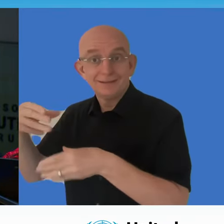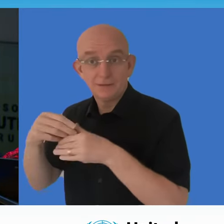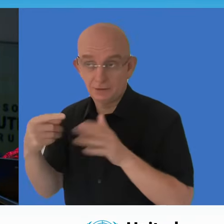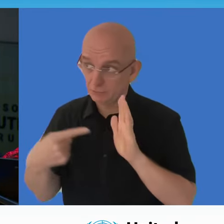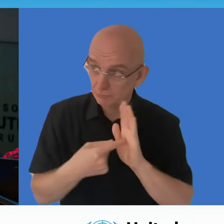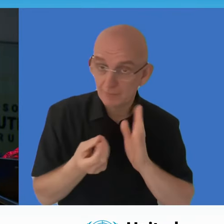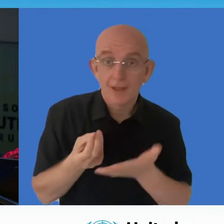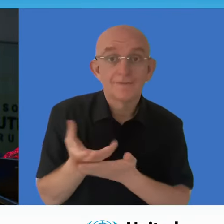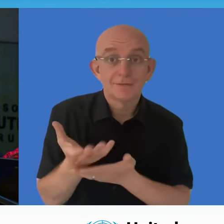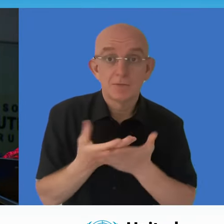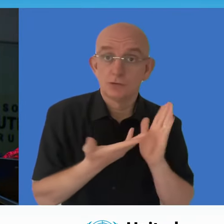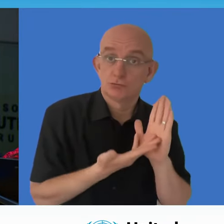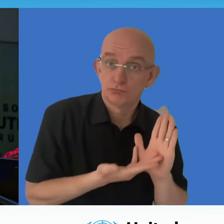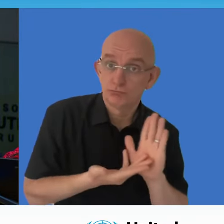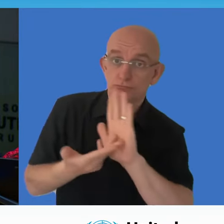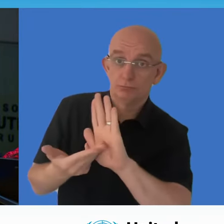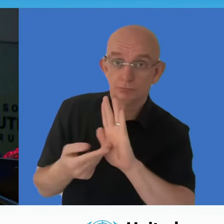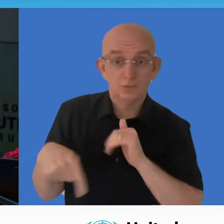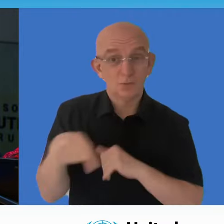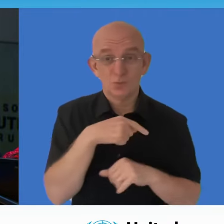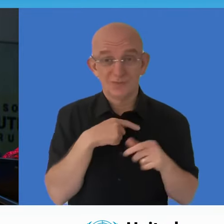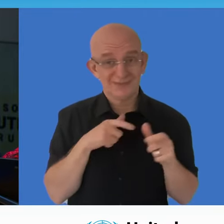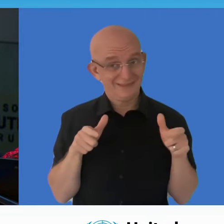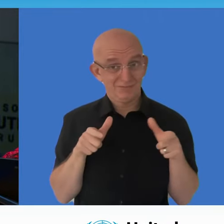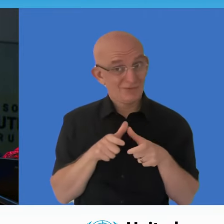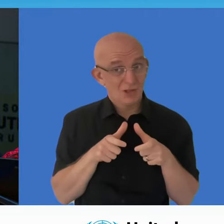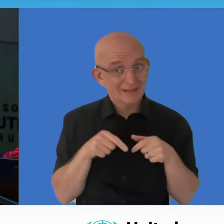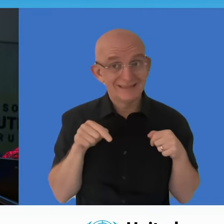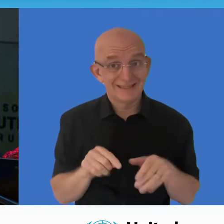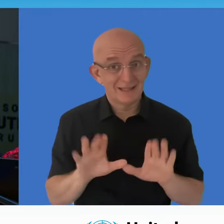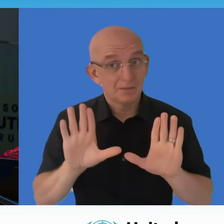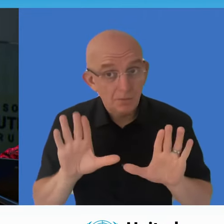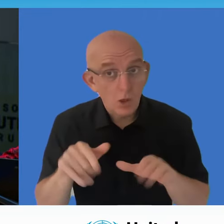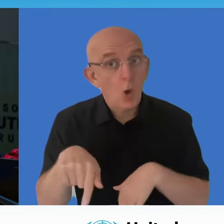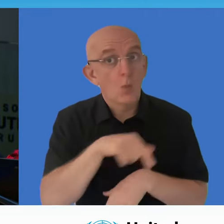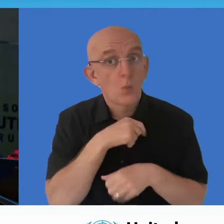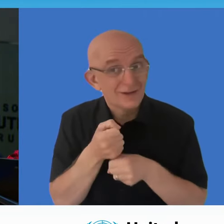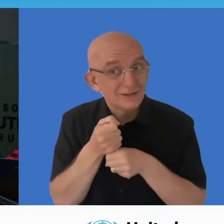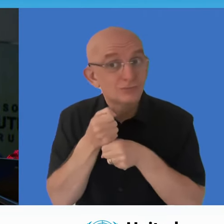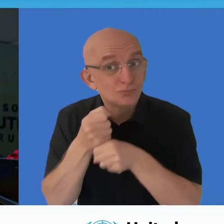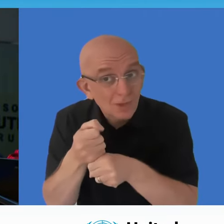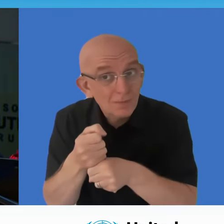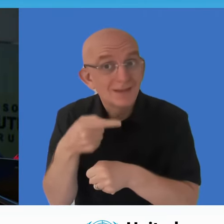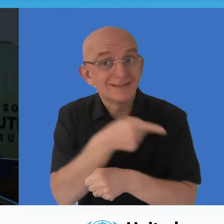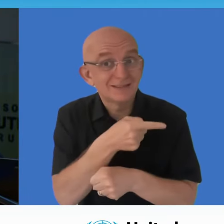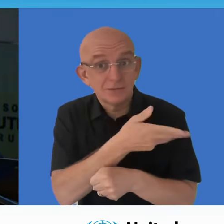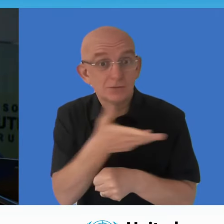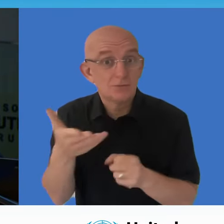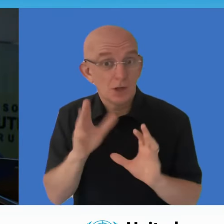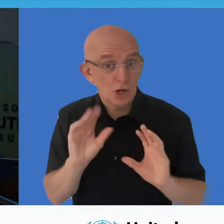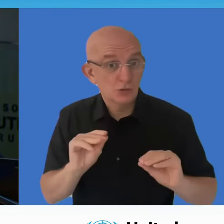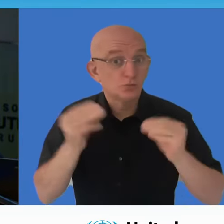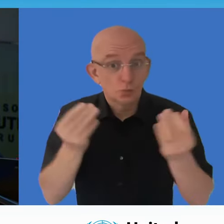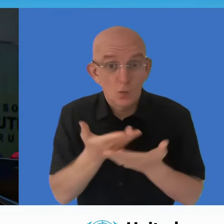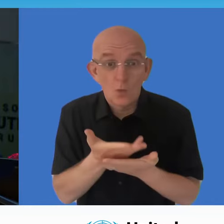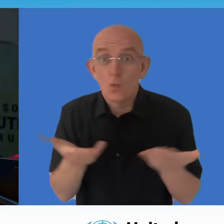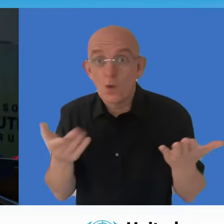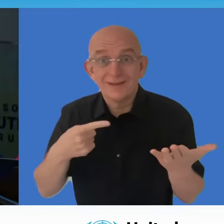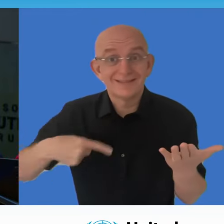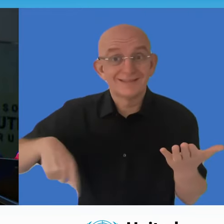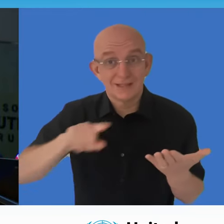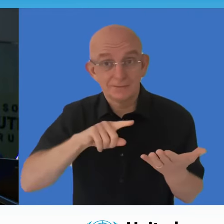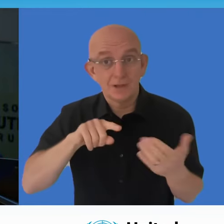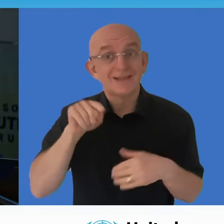We represent youth from around the world, but the youth of the world are not up to date on all of